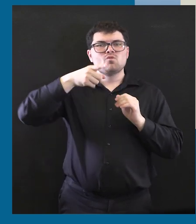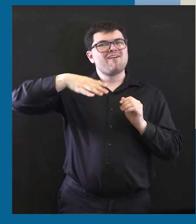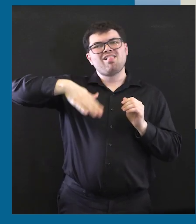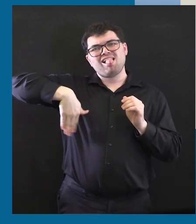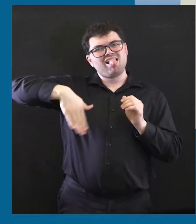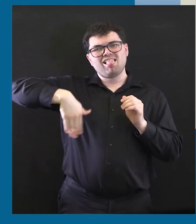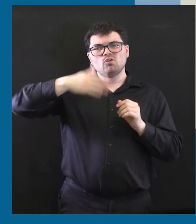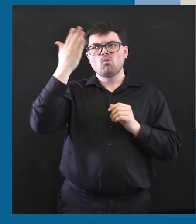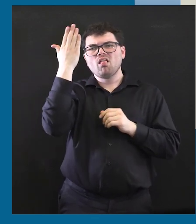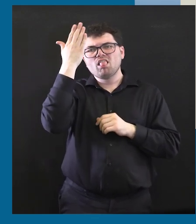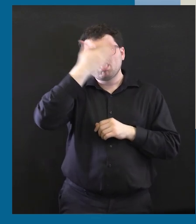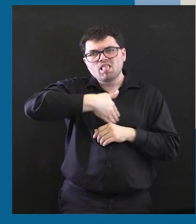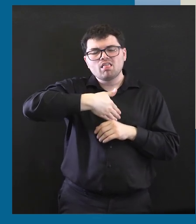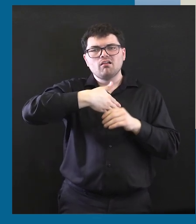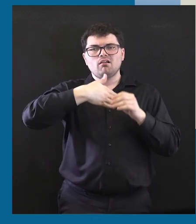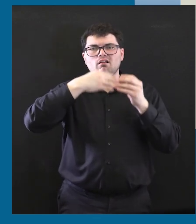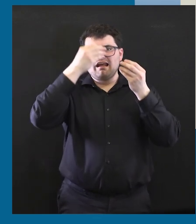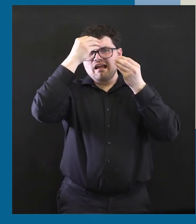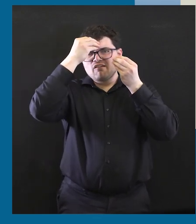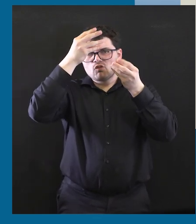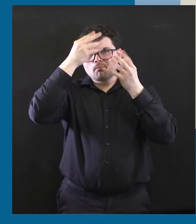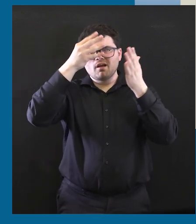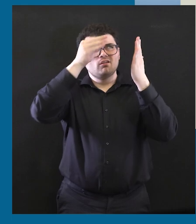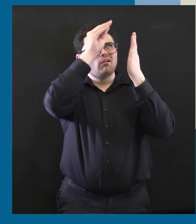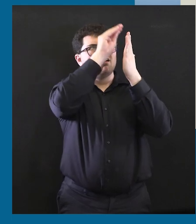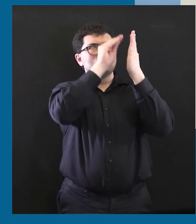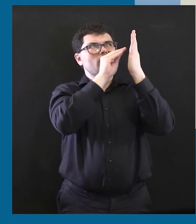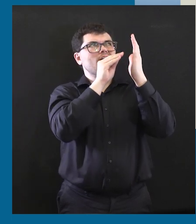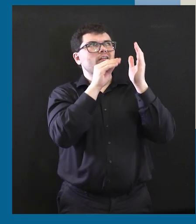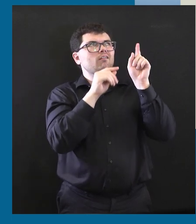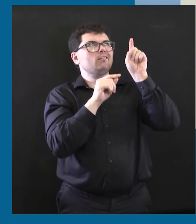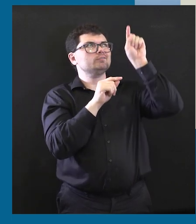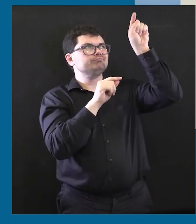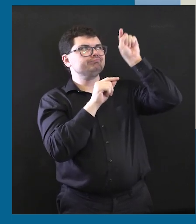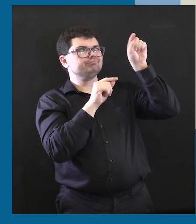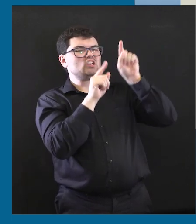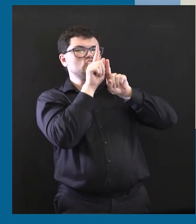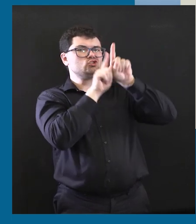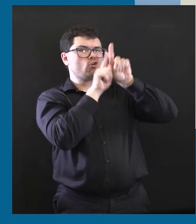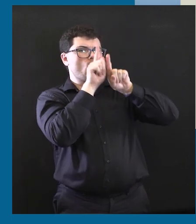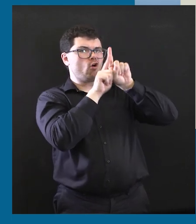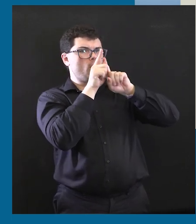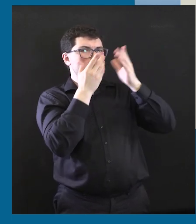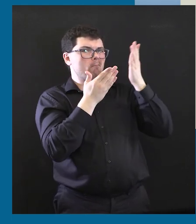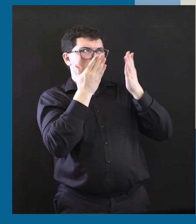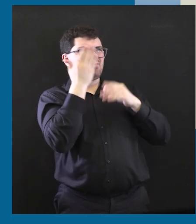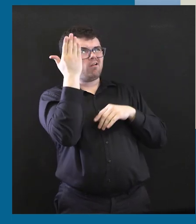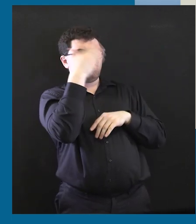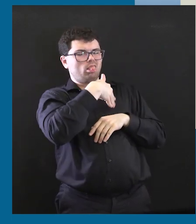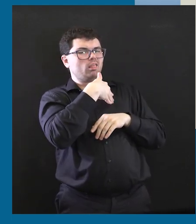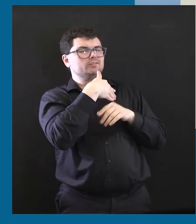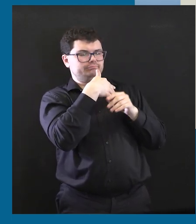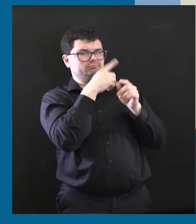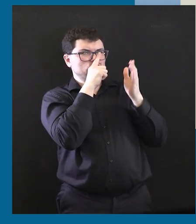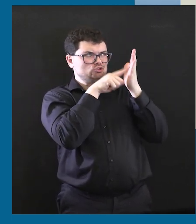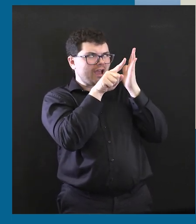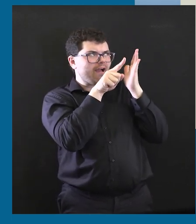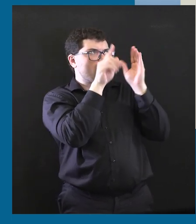grayed out, then it means that you've overlooked a required field, and you'll need to check back